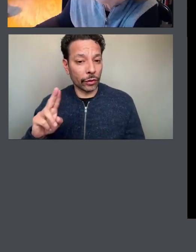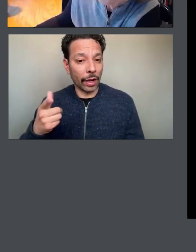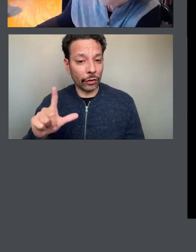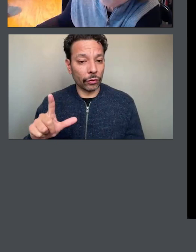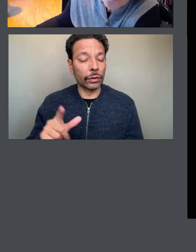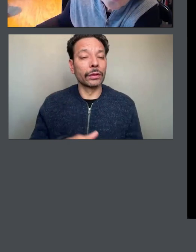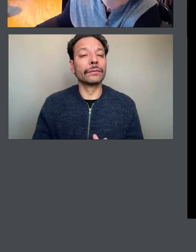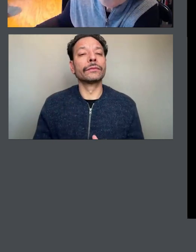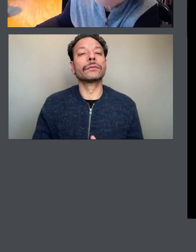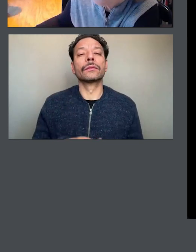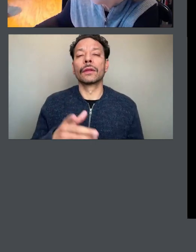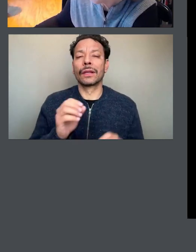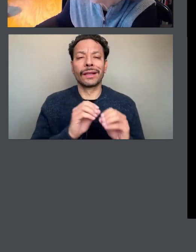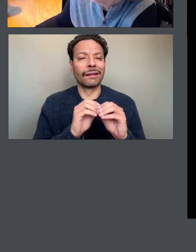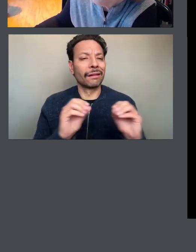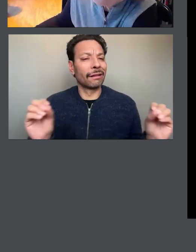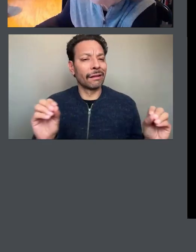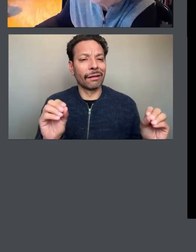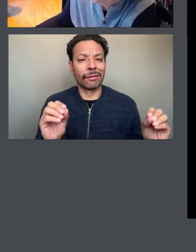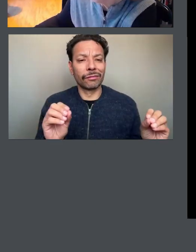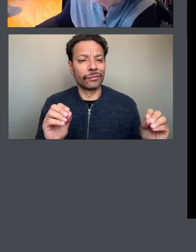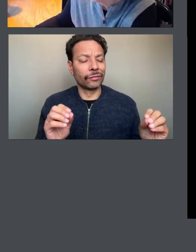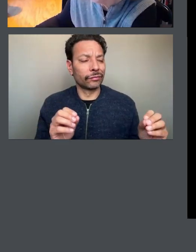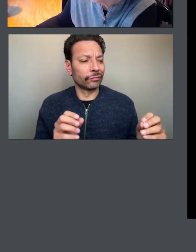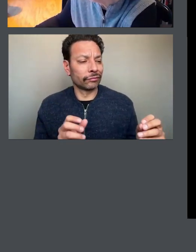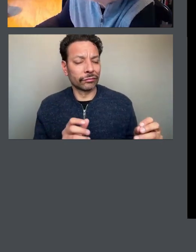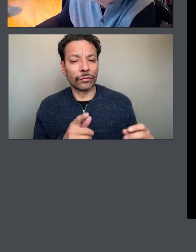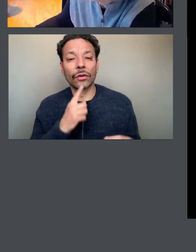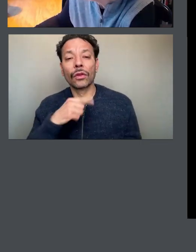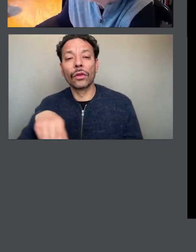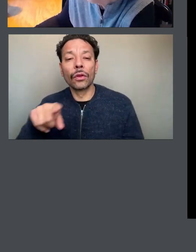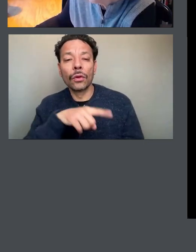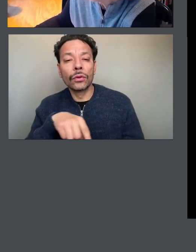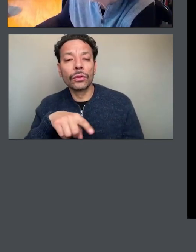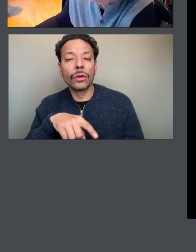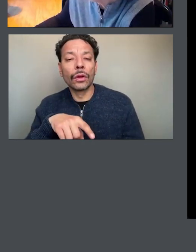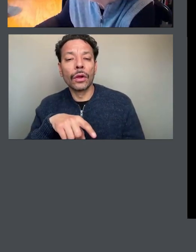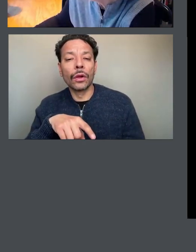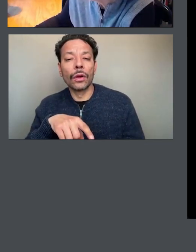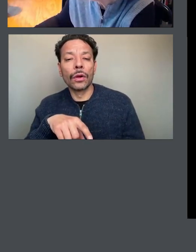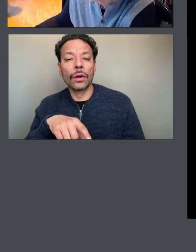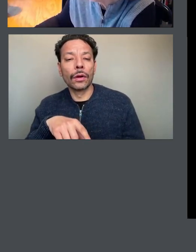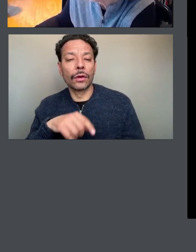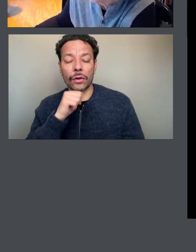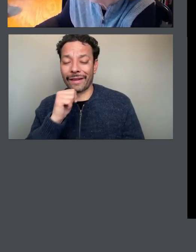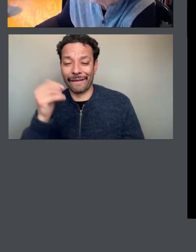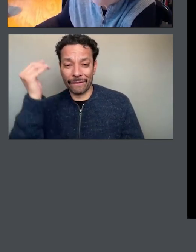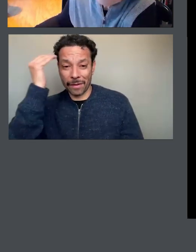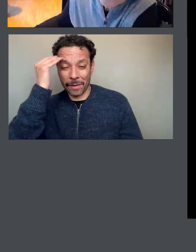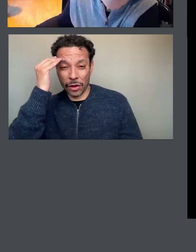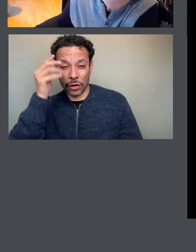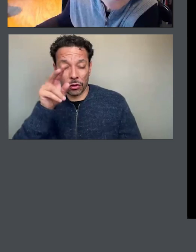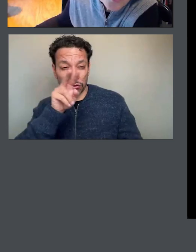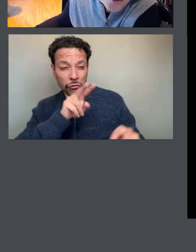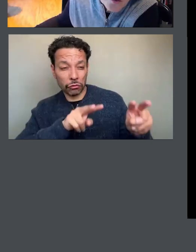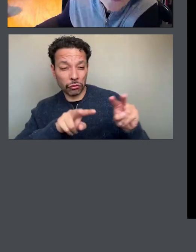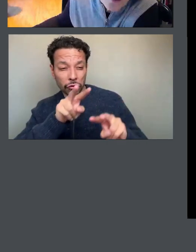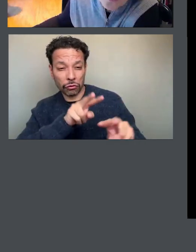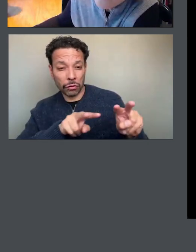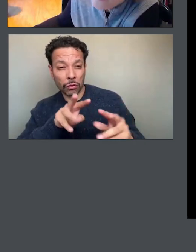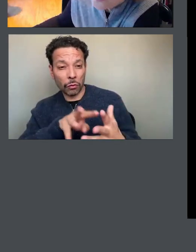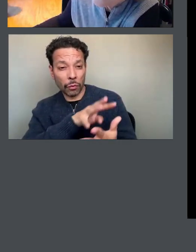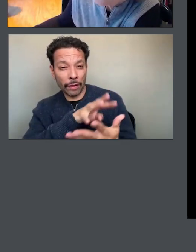that there was no association. And for those of you who aren't familiar with looking at graphs like this,